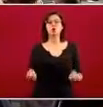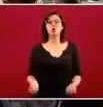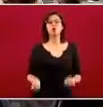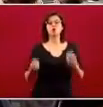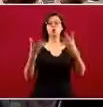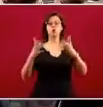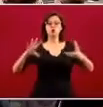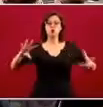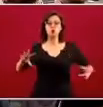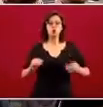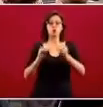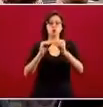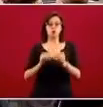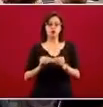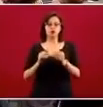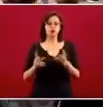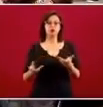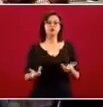This